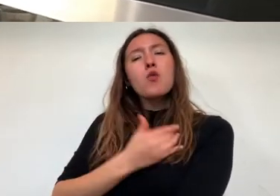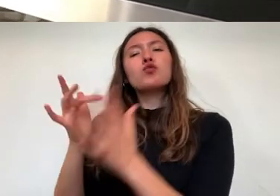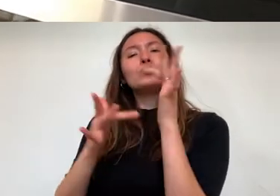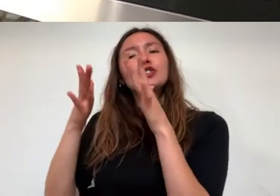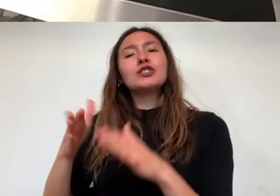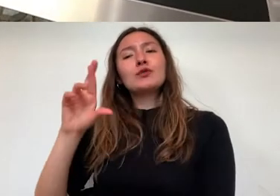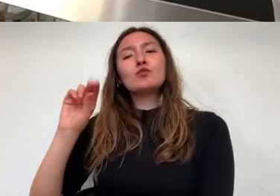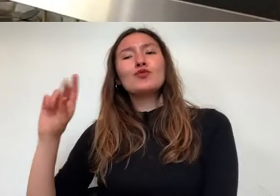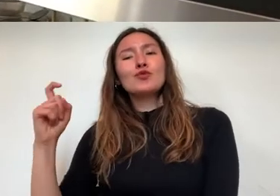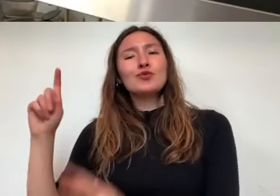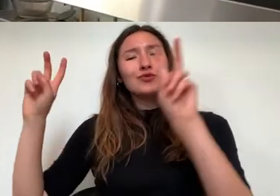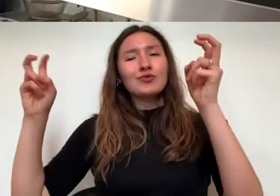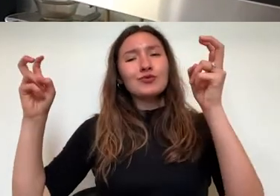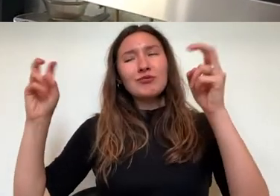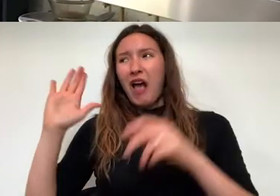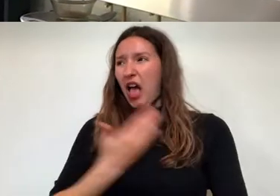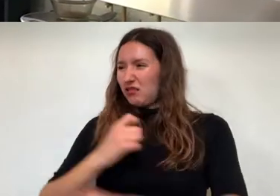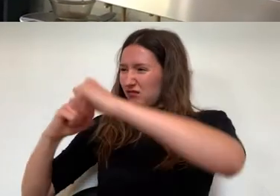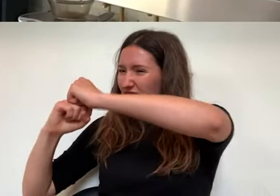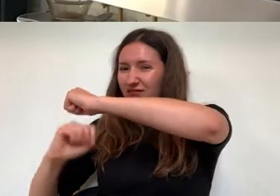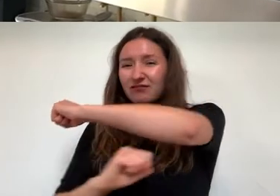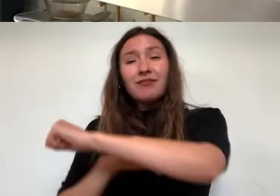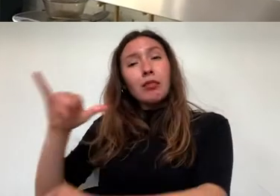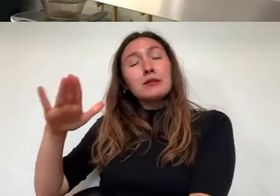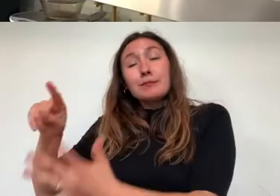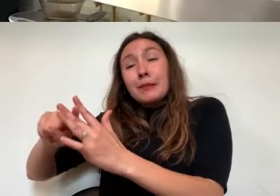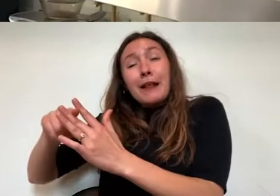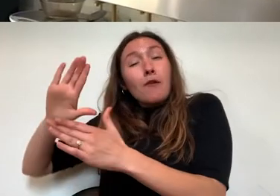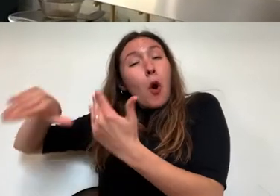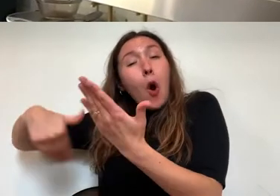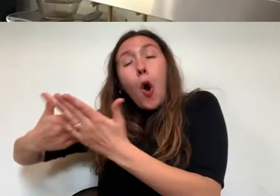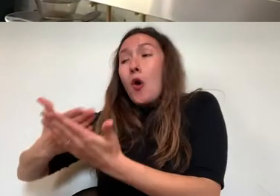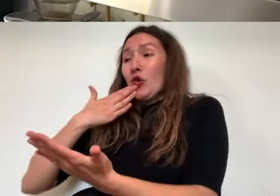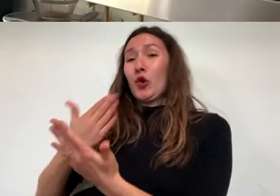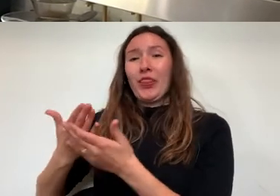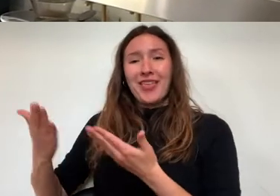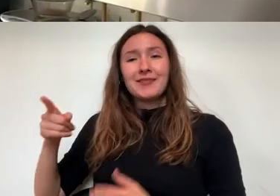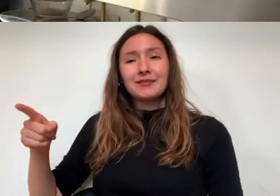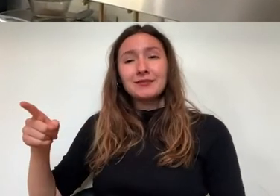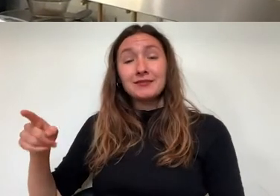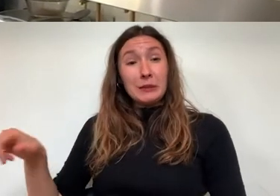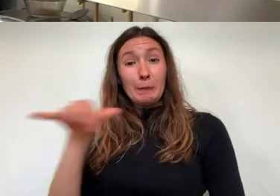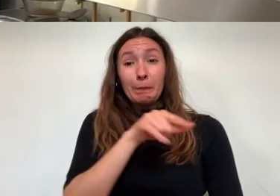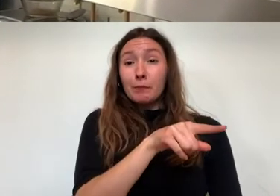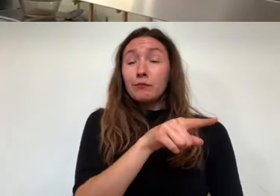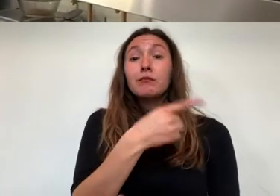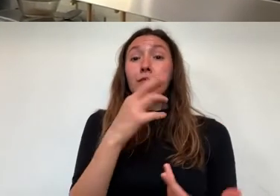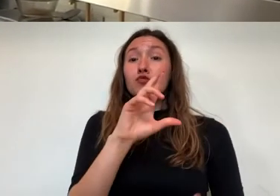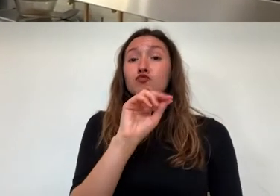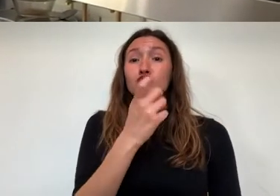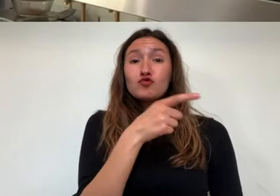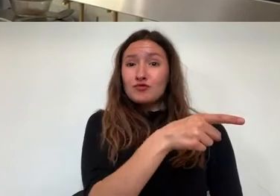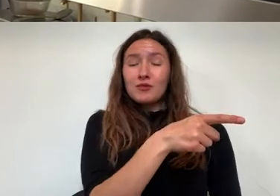is the start of all goodness in cooking. And that is the start of all goodness in our lives.